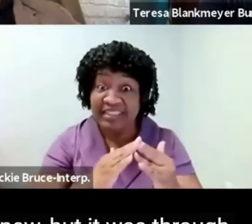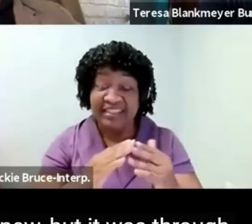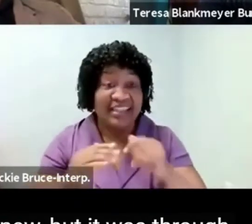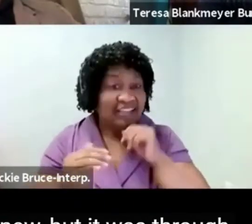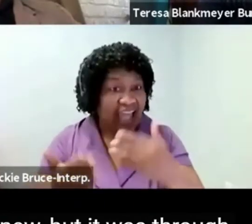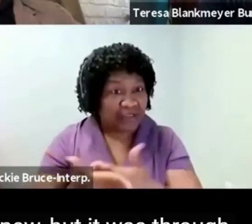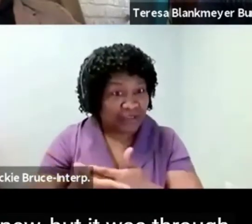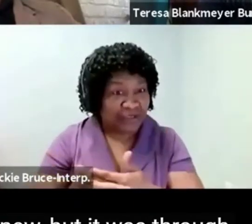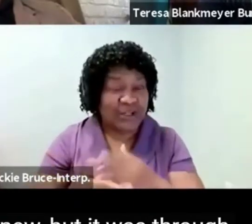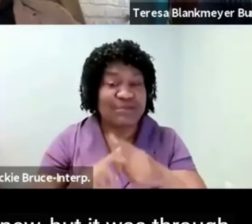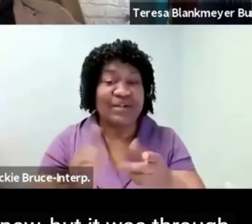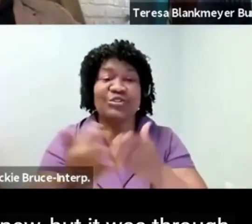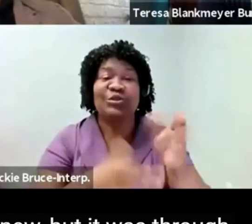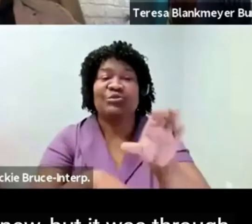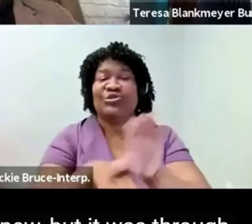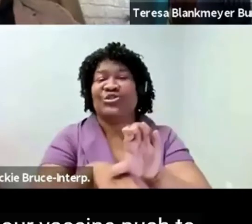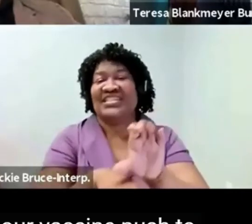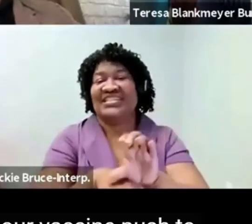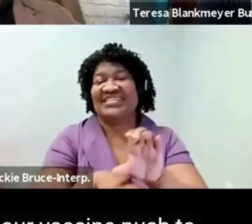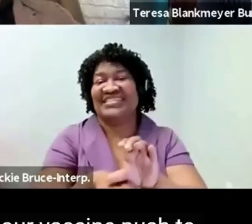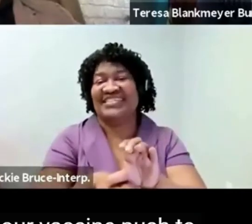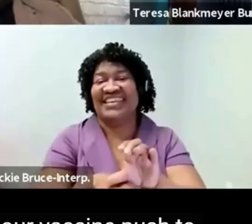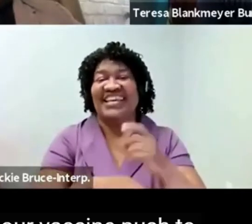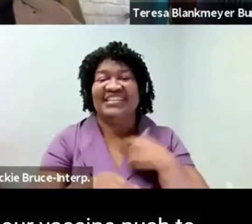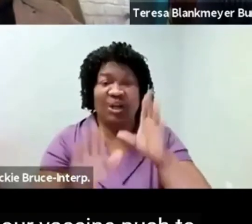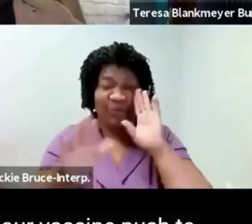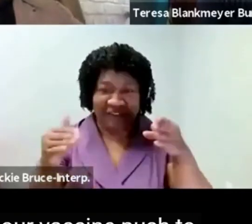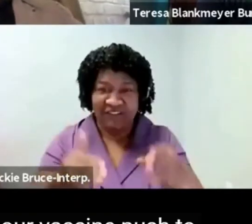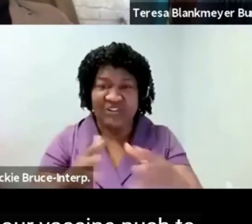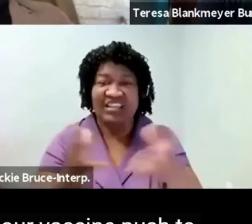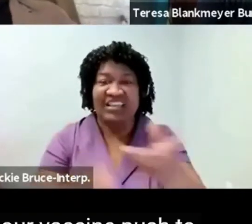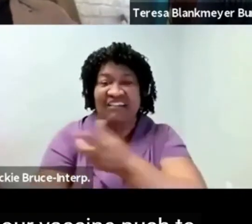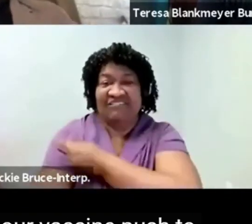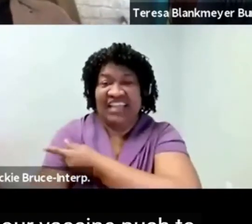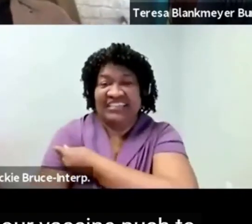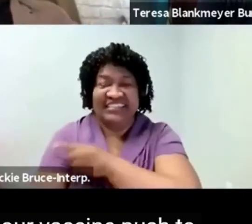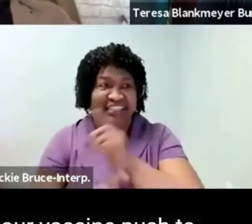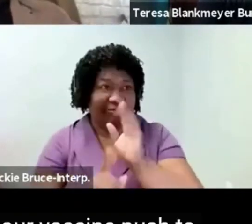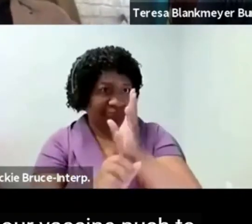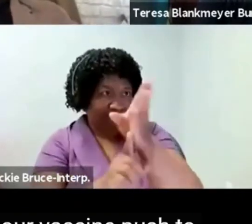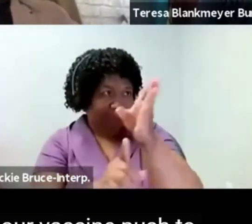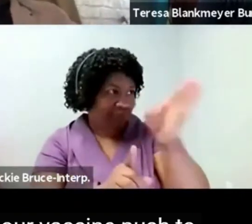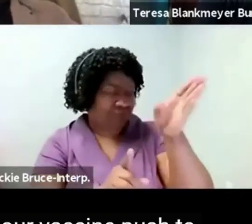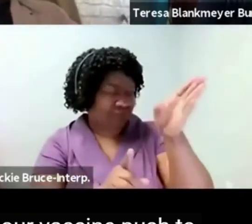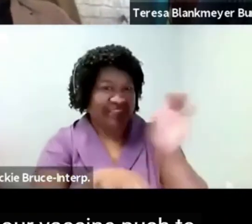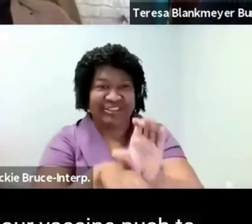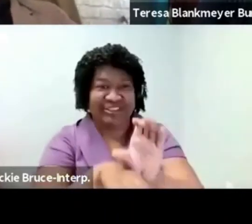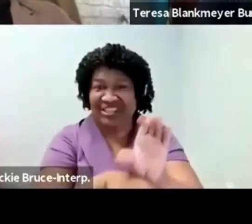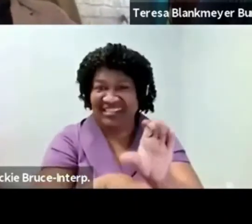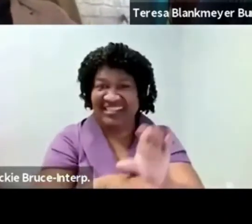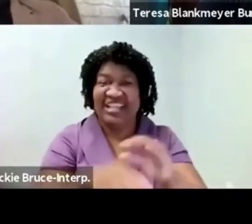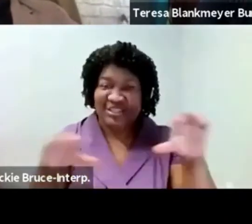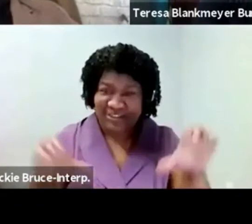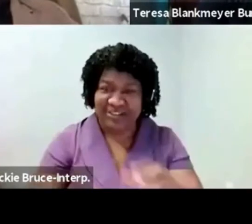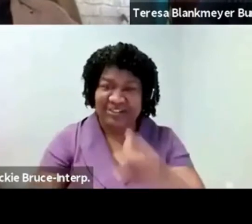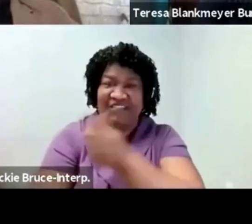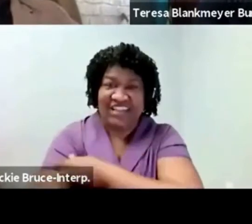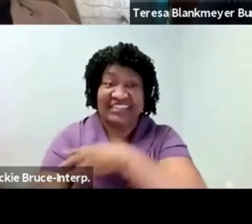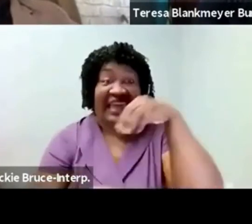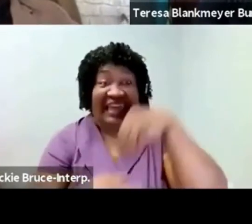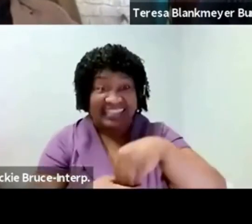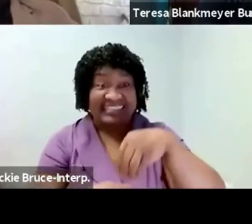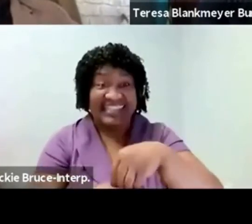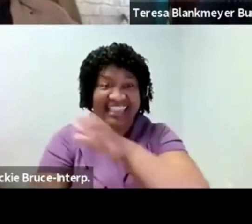new, but it was through churches. And so we focus a lot of our vaccine push to actually do the vaccinations in